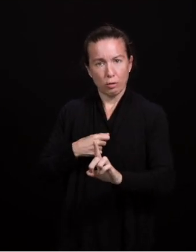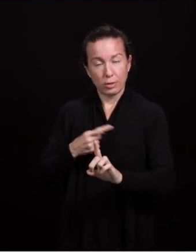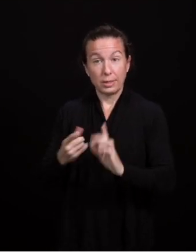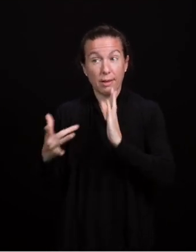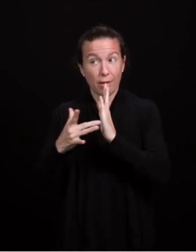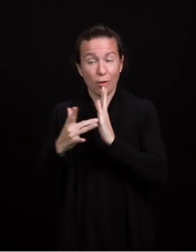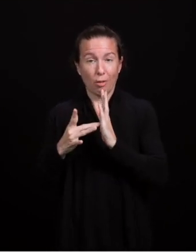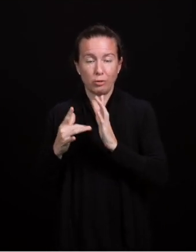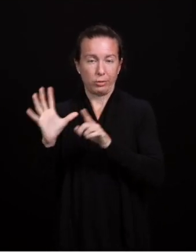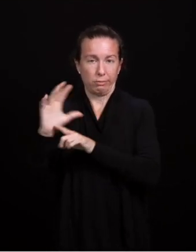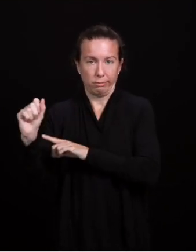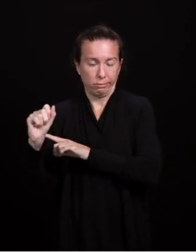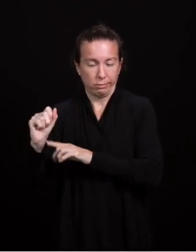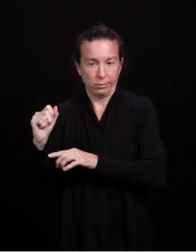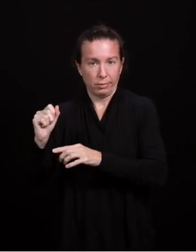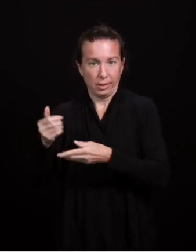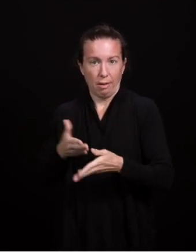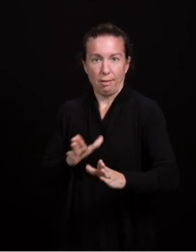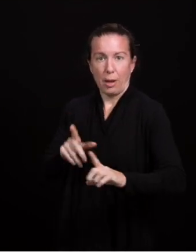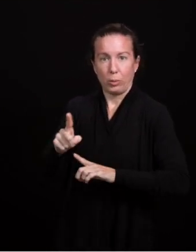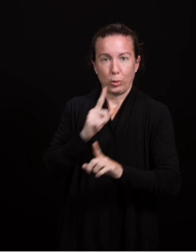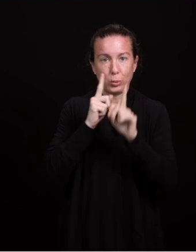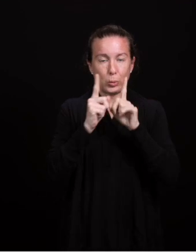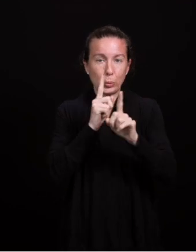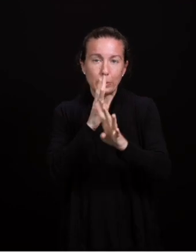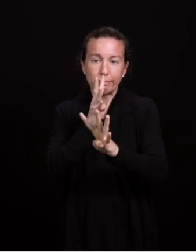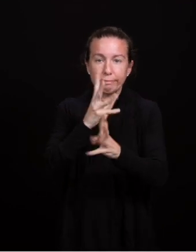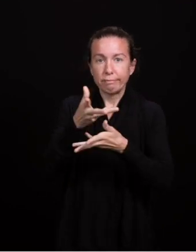allowed at this point, and